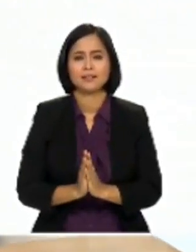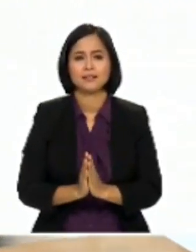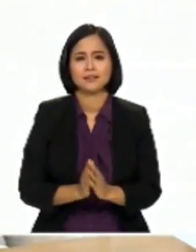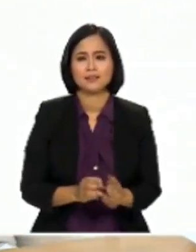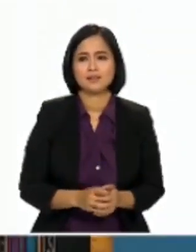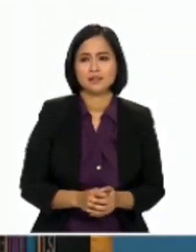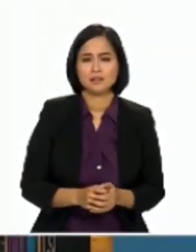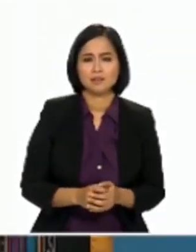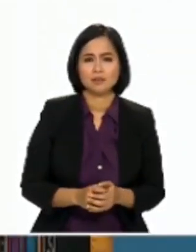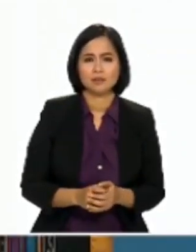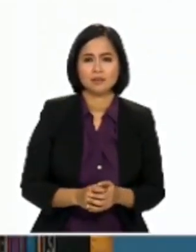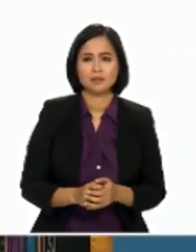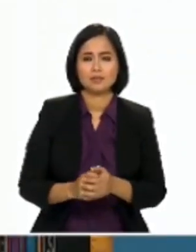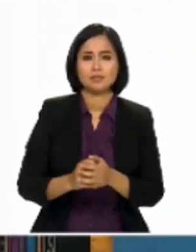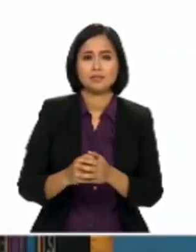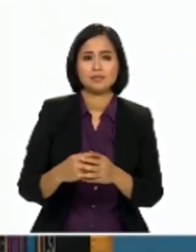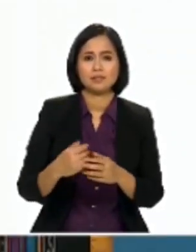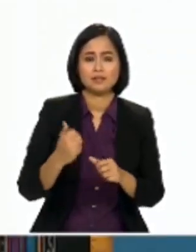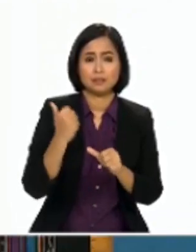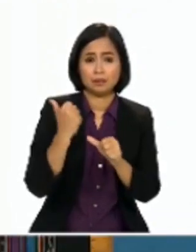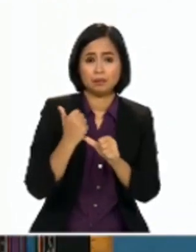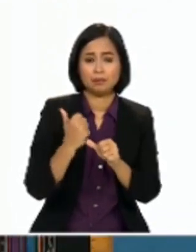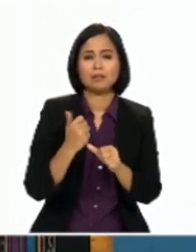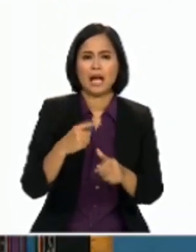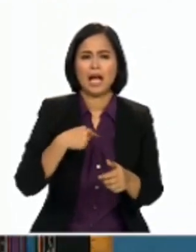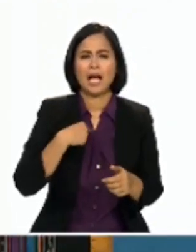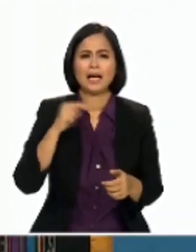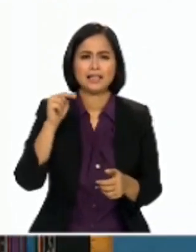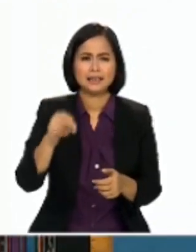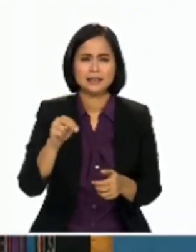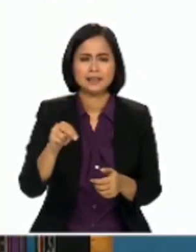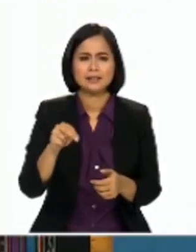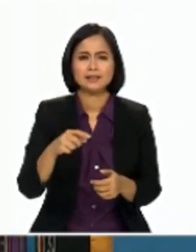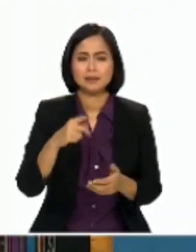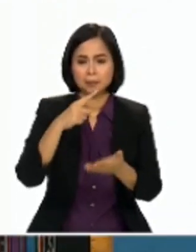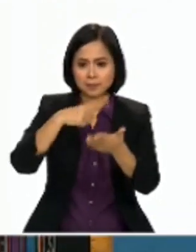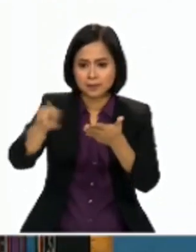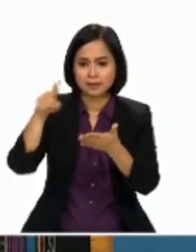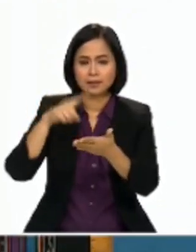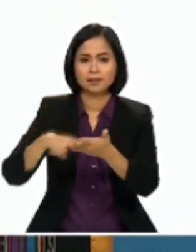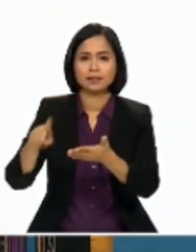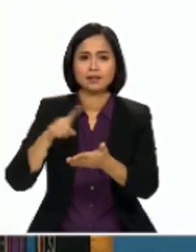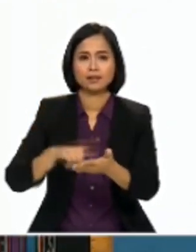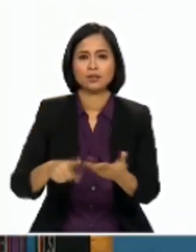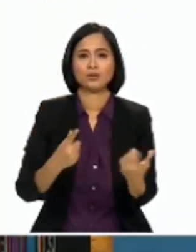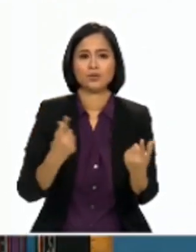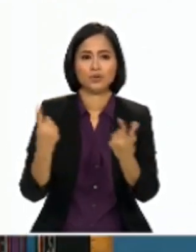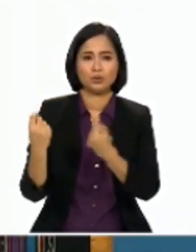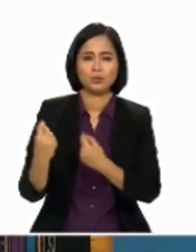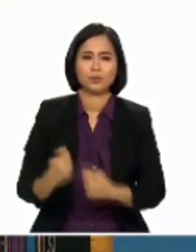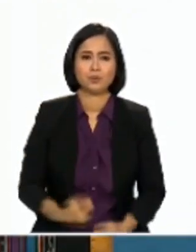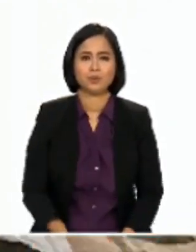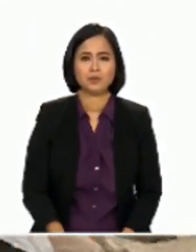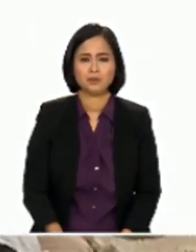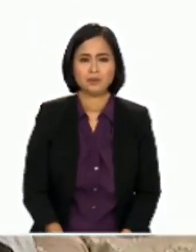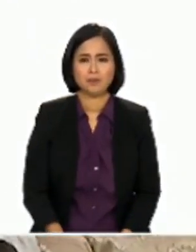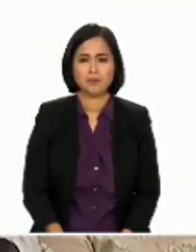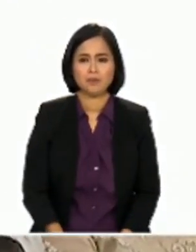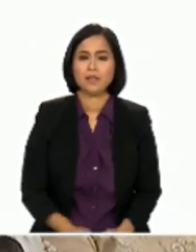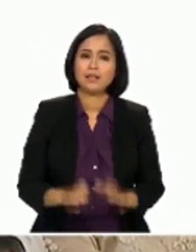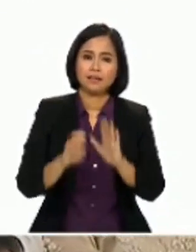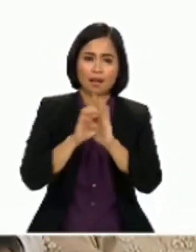Secretary Anyo to see to it that this is enforced. If there is a mayor